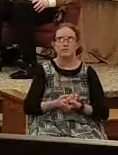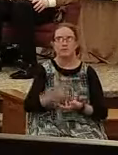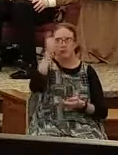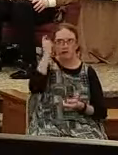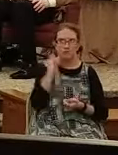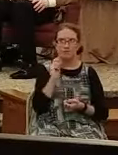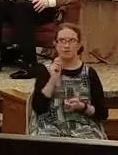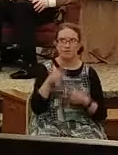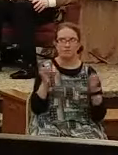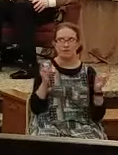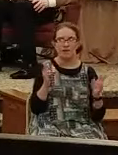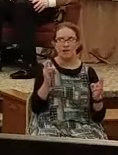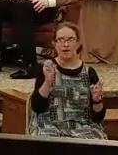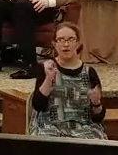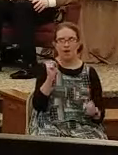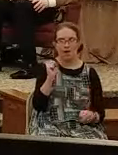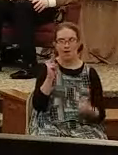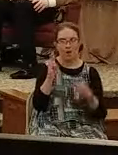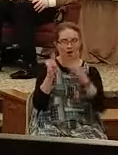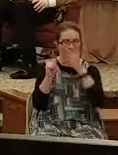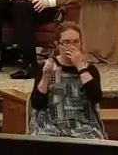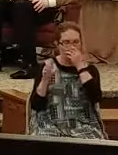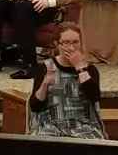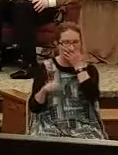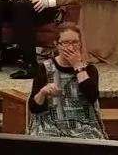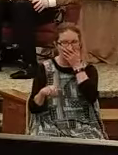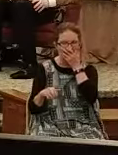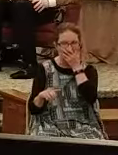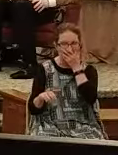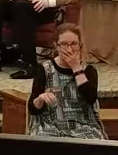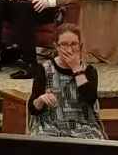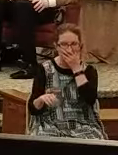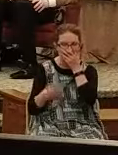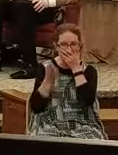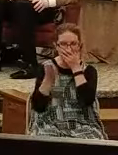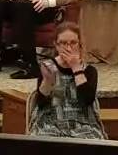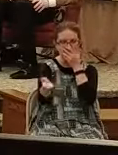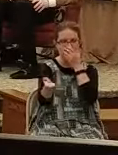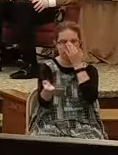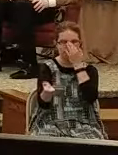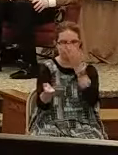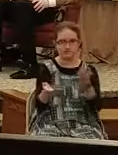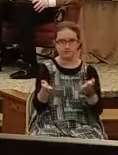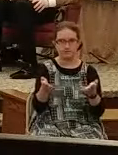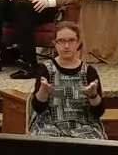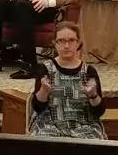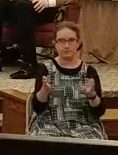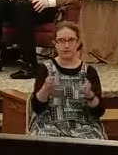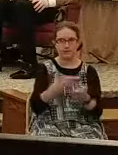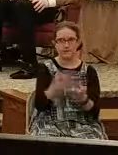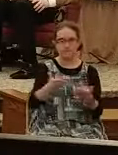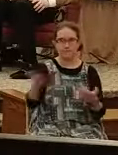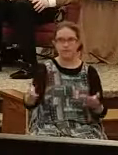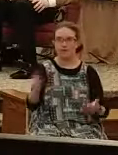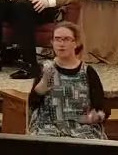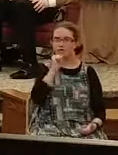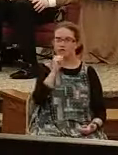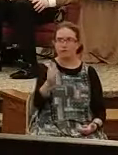Because they are so subtle, that spirit is so subtle that it presents himself as being something that it's